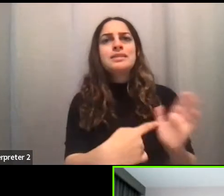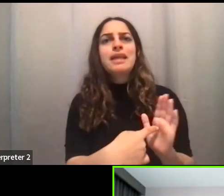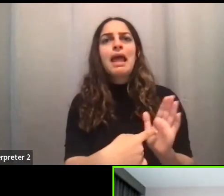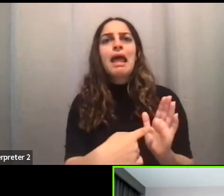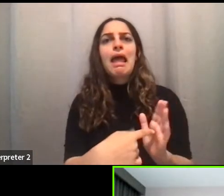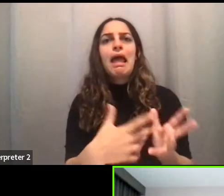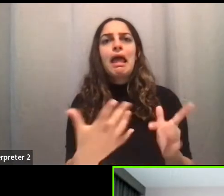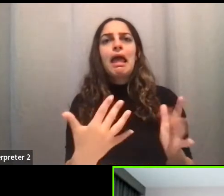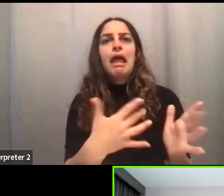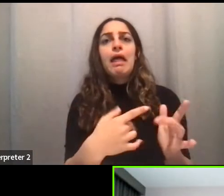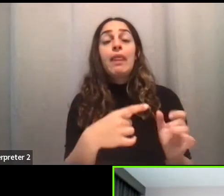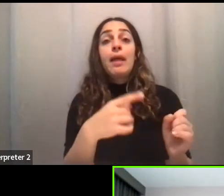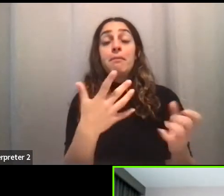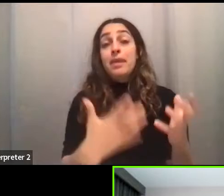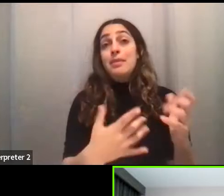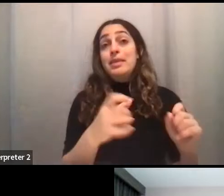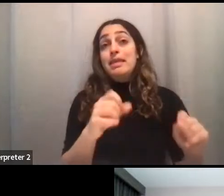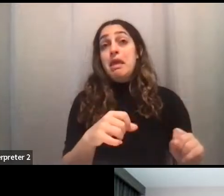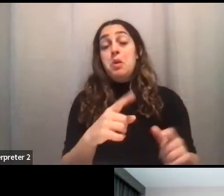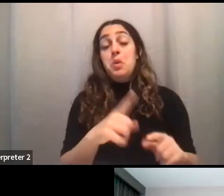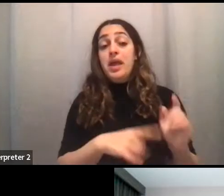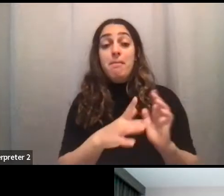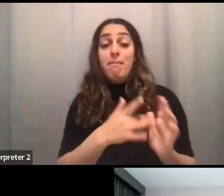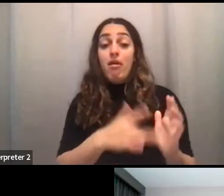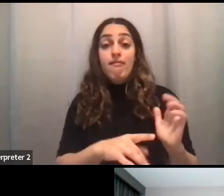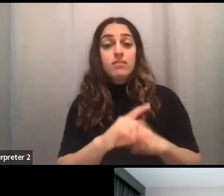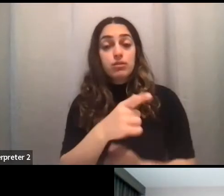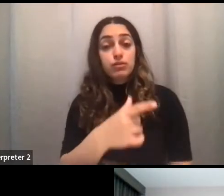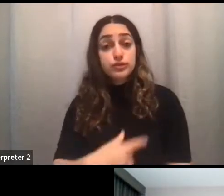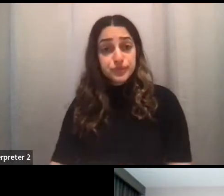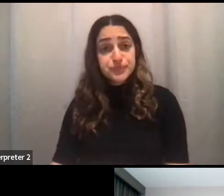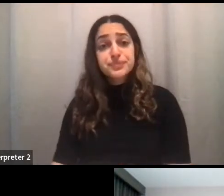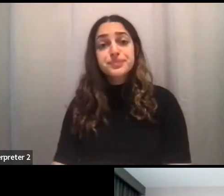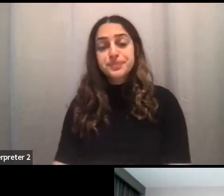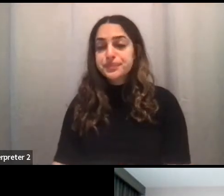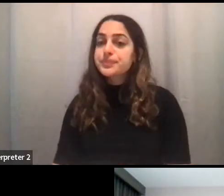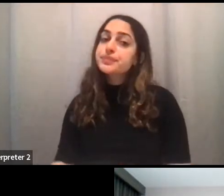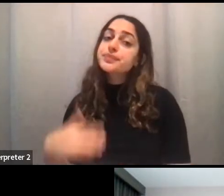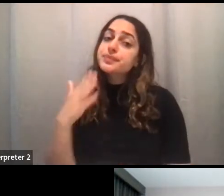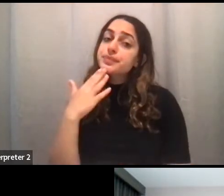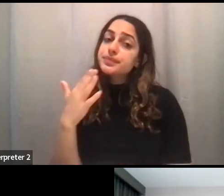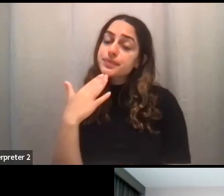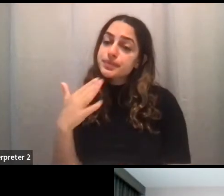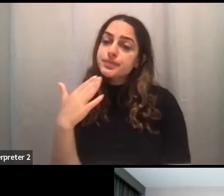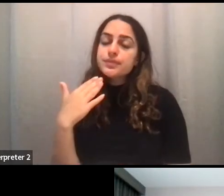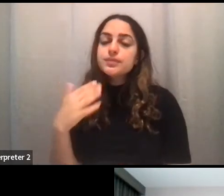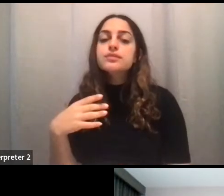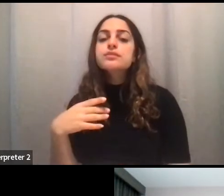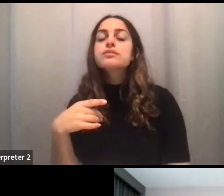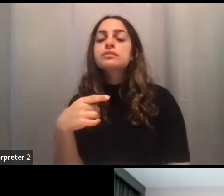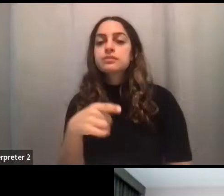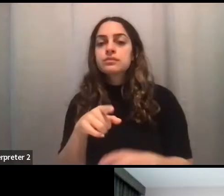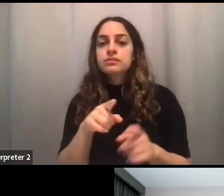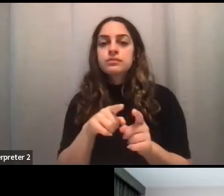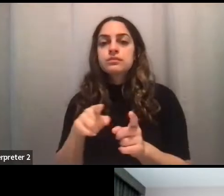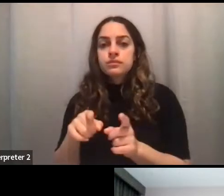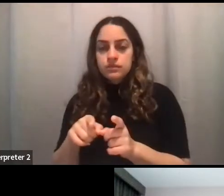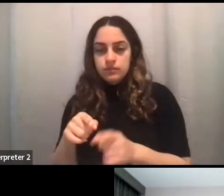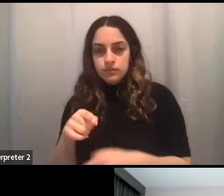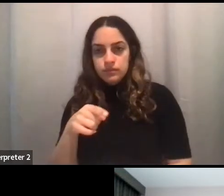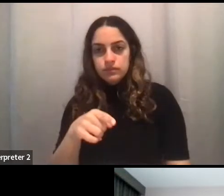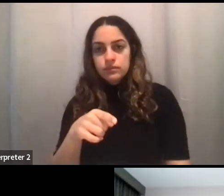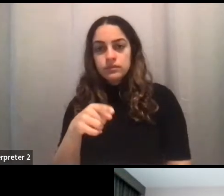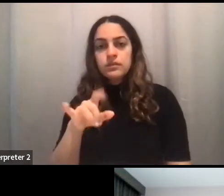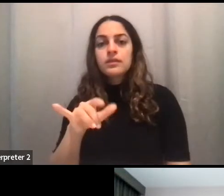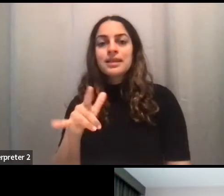pay off later thank you um you also have noted that the participation rate